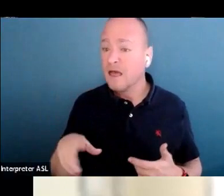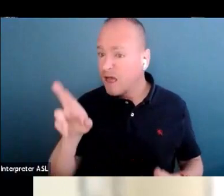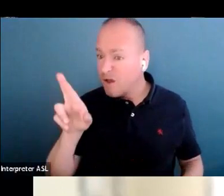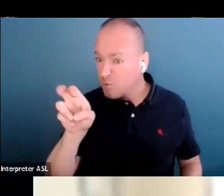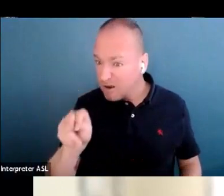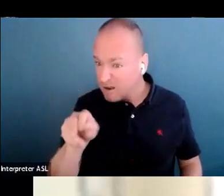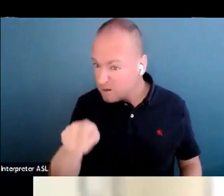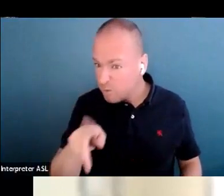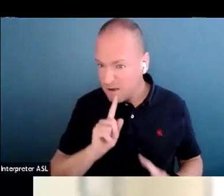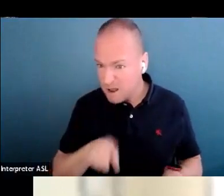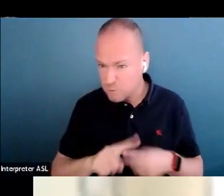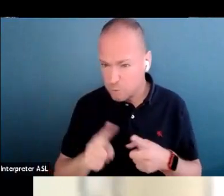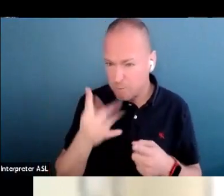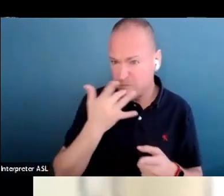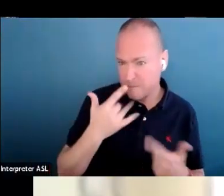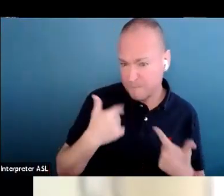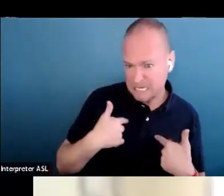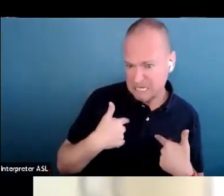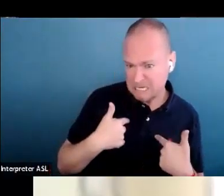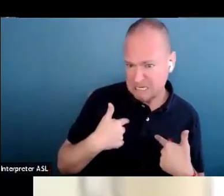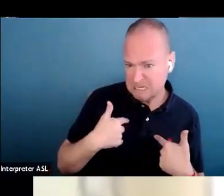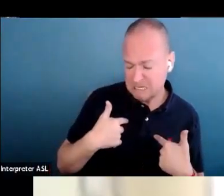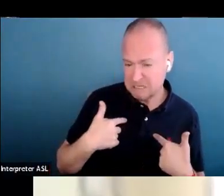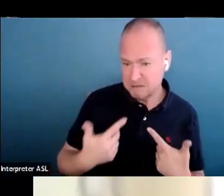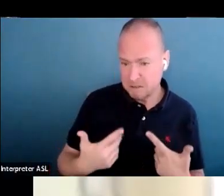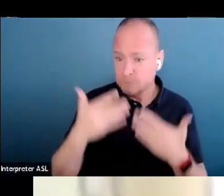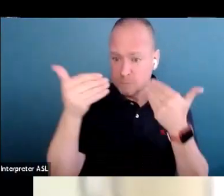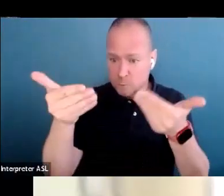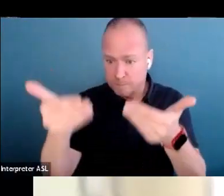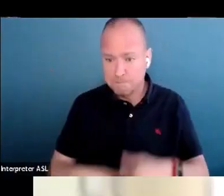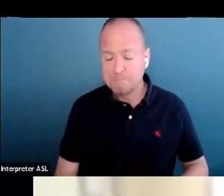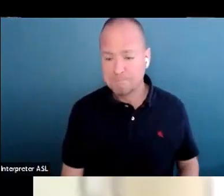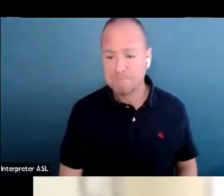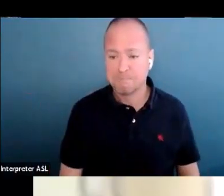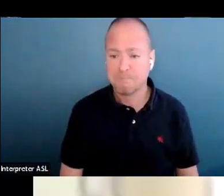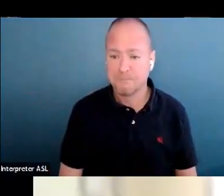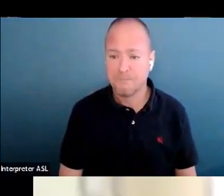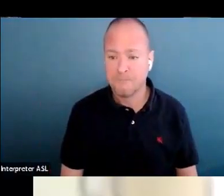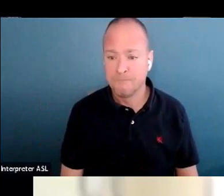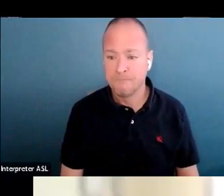to take that? Or do you want me to take it? Okay, go ahead.